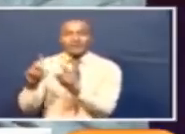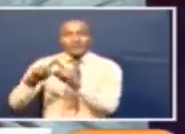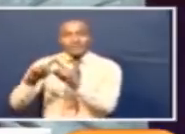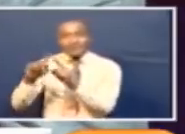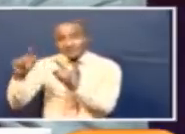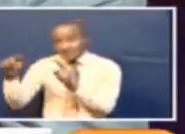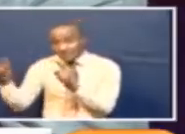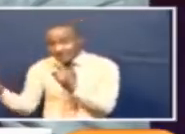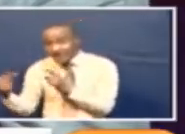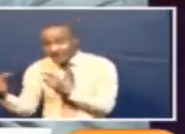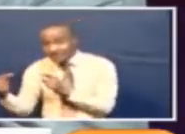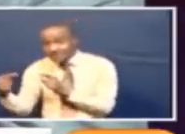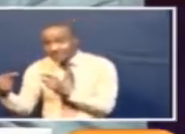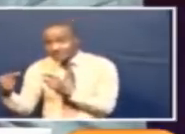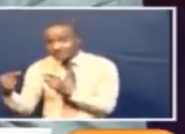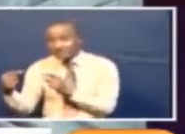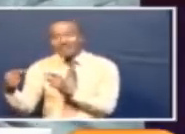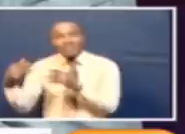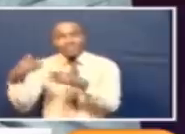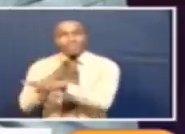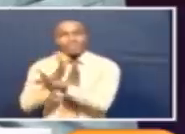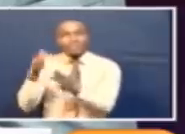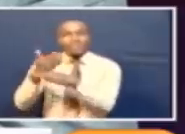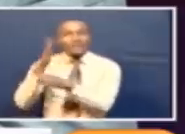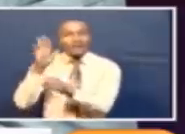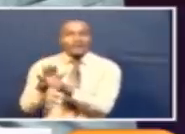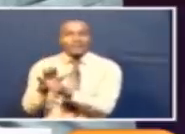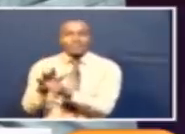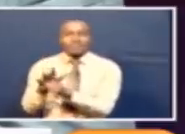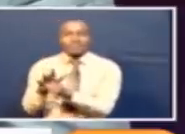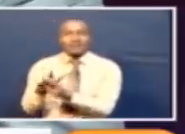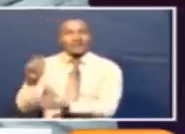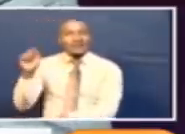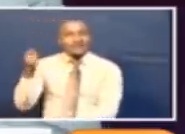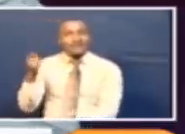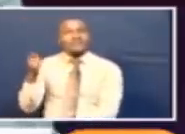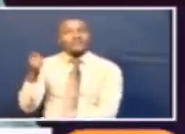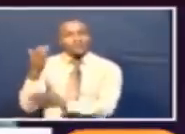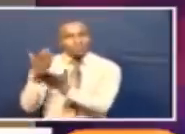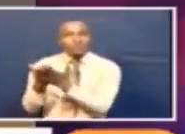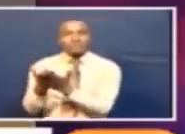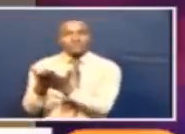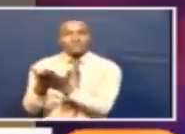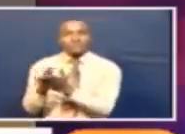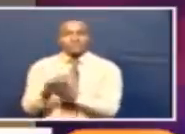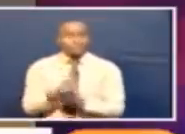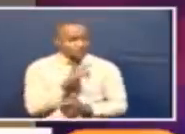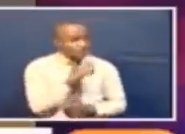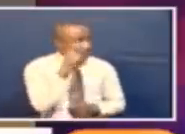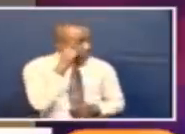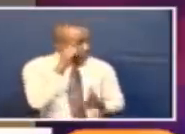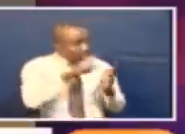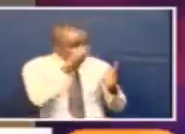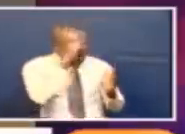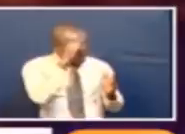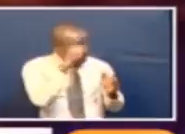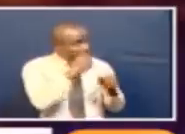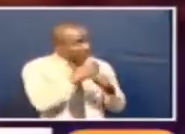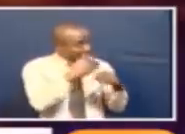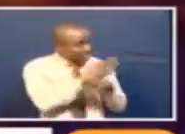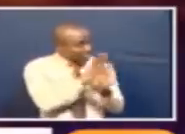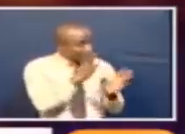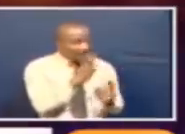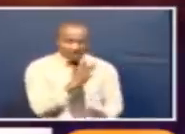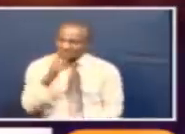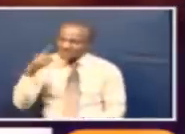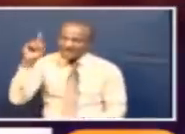behind a beautiful story is a scam. And Kenyans will prove me right. So you still think what the government is doing is not right? It's nonsense. There's nothing